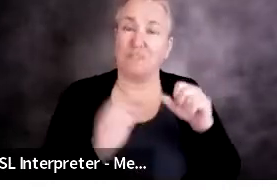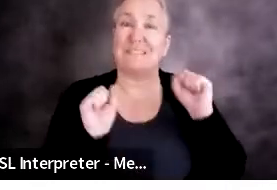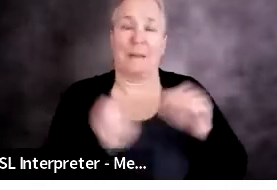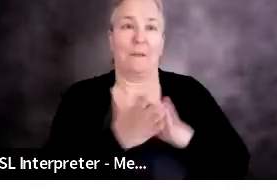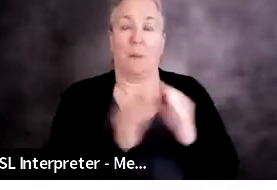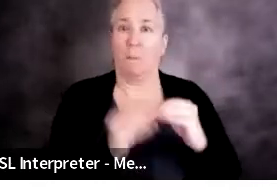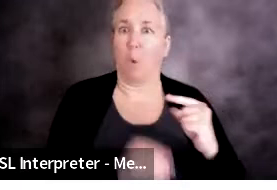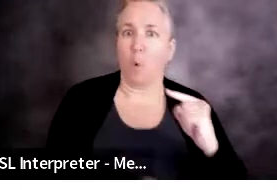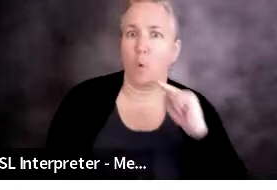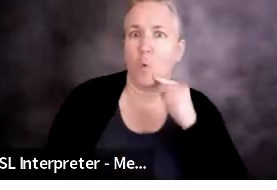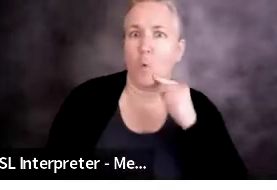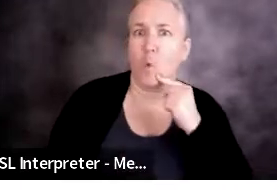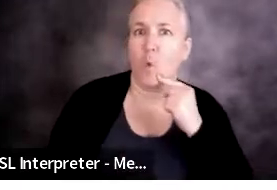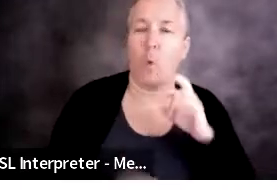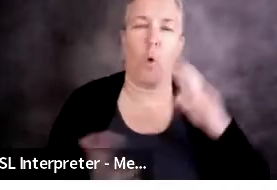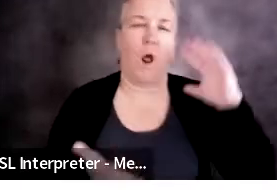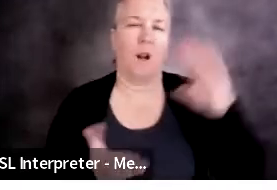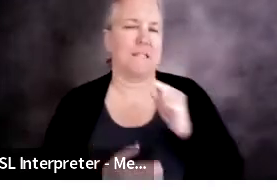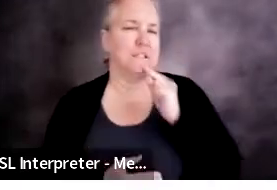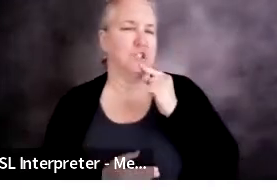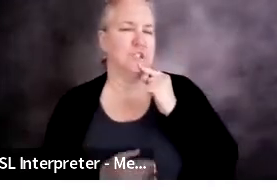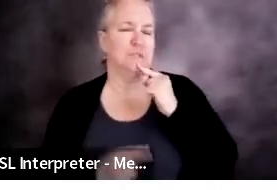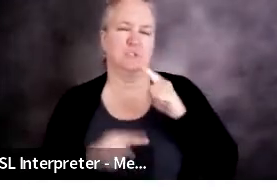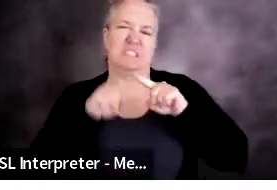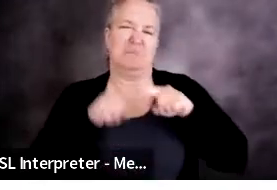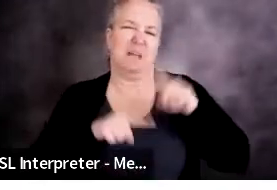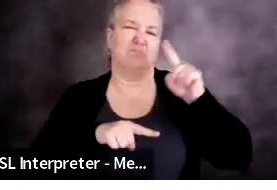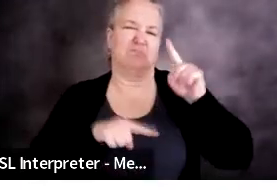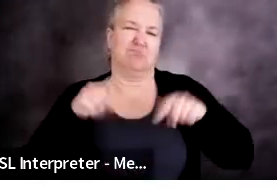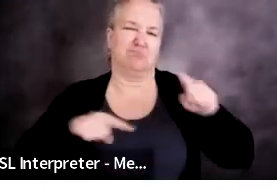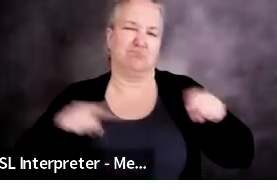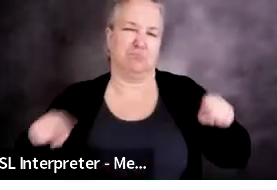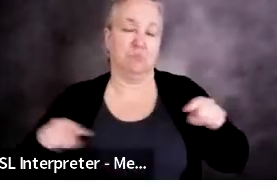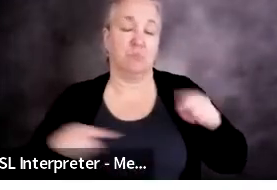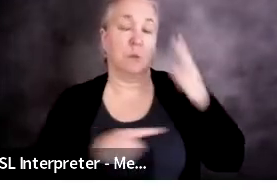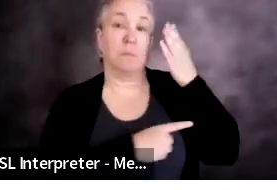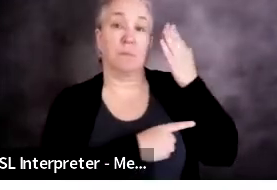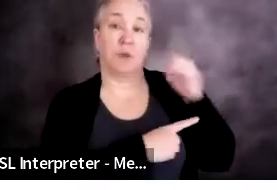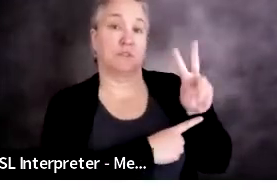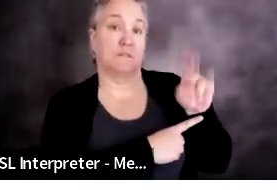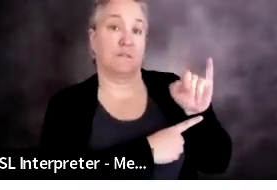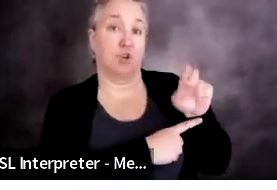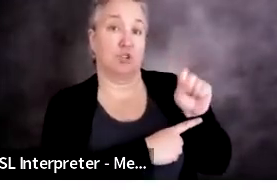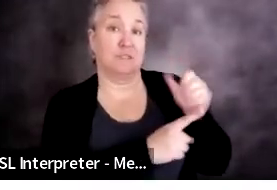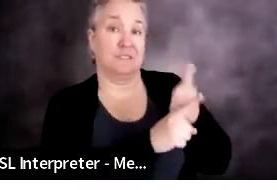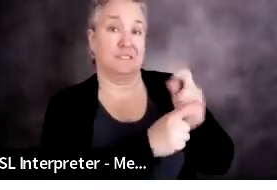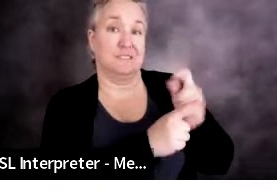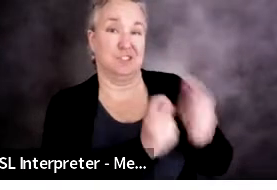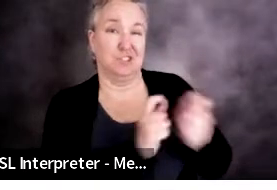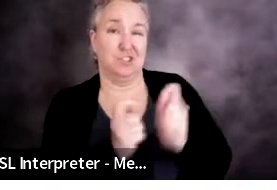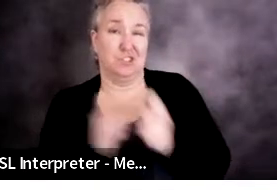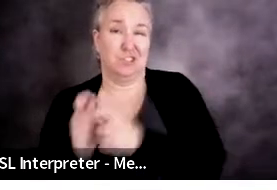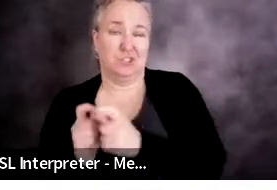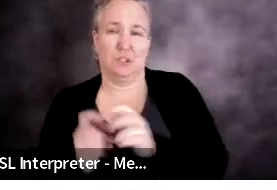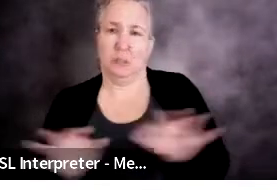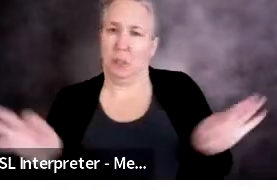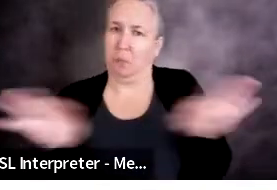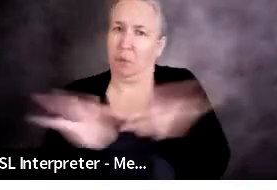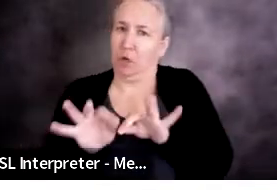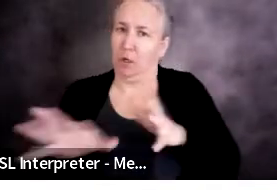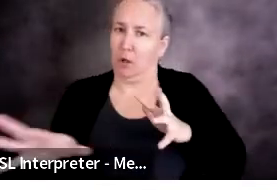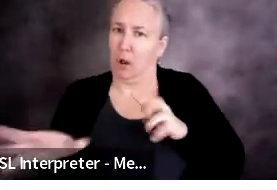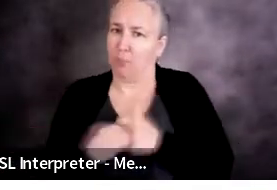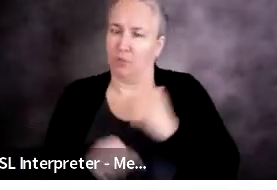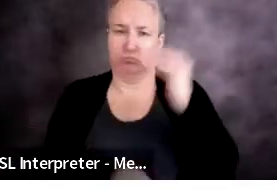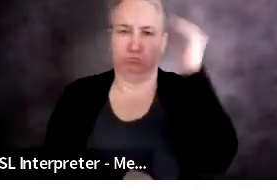severe. Because viruses are also changing, it's very important to stay up to date on